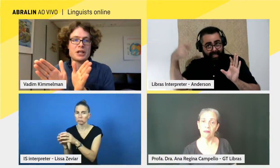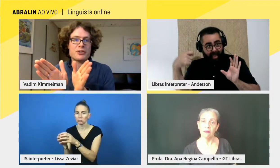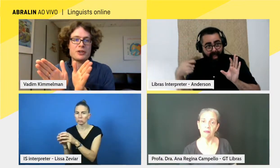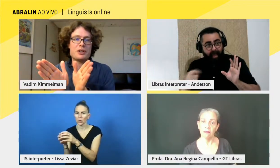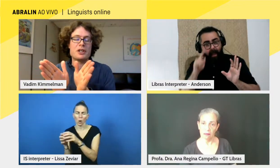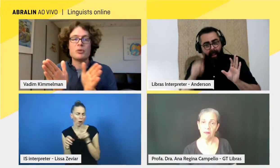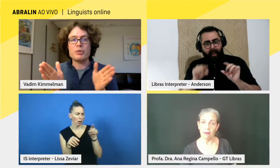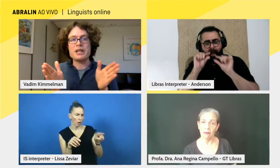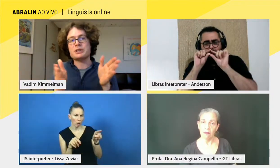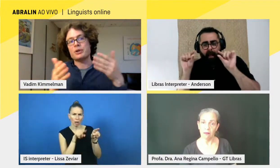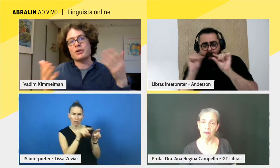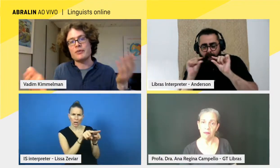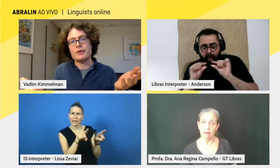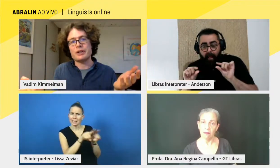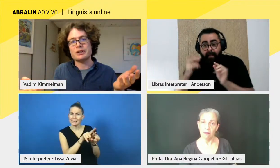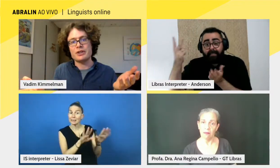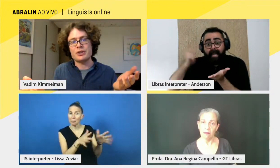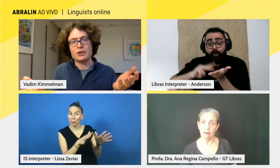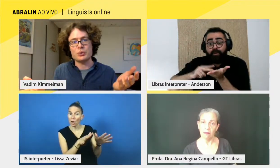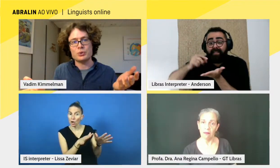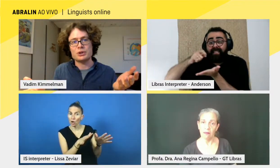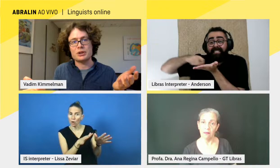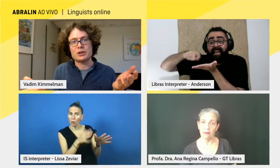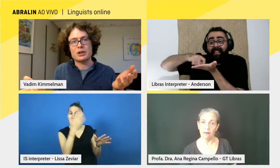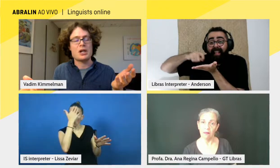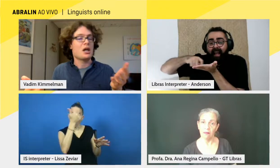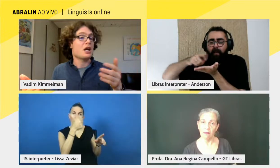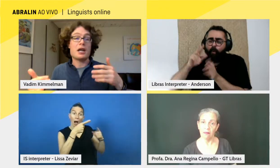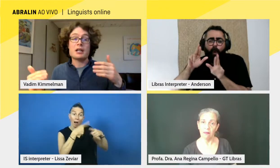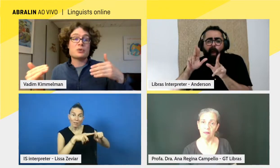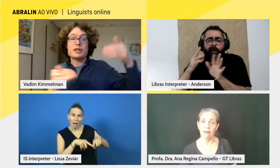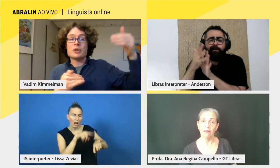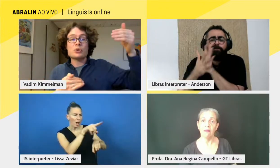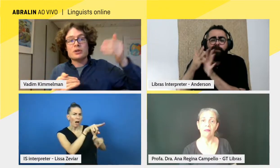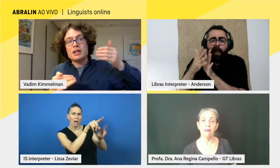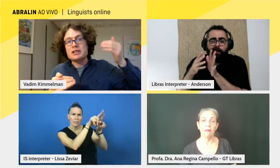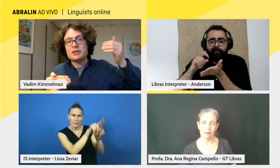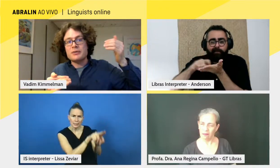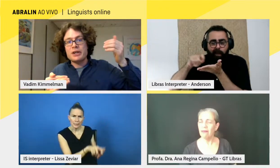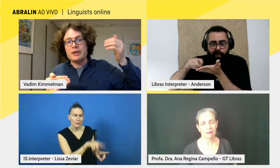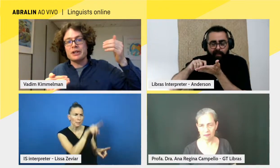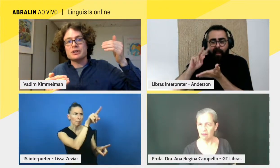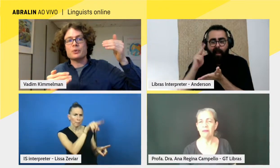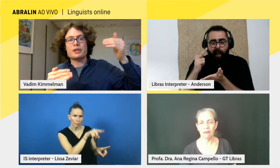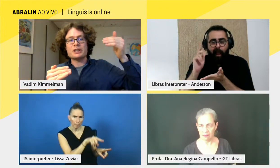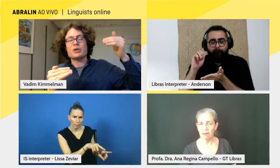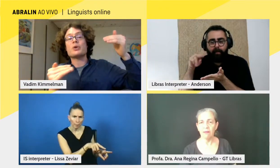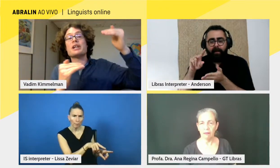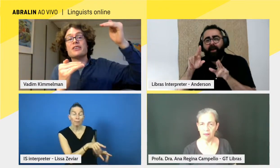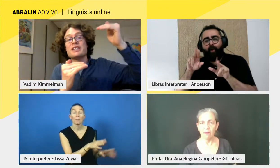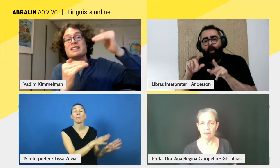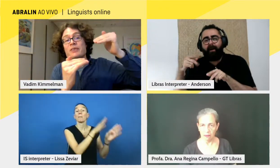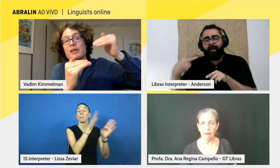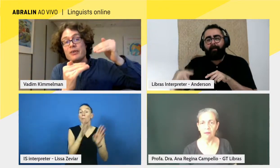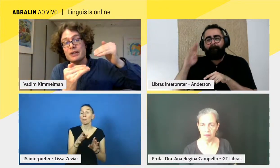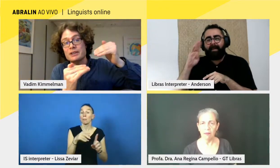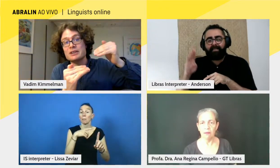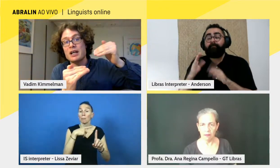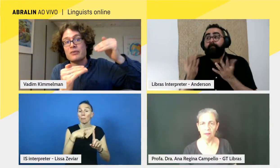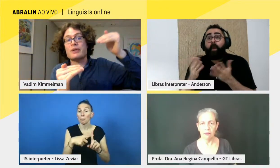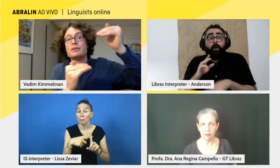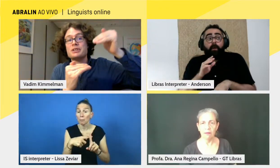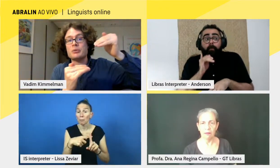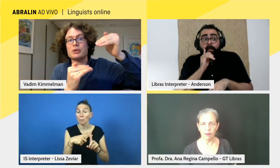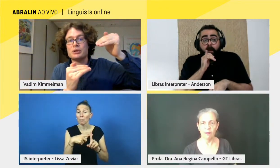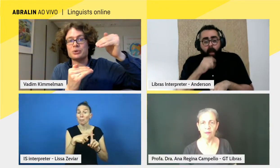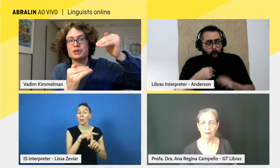similar to each other based on the variants that they use. And we can also cluster variants. So we can say, okay, these